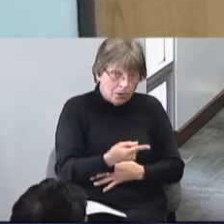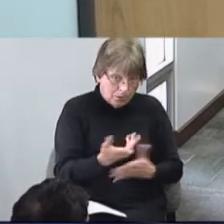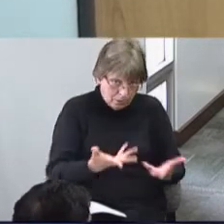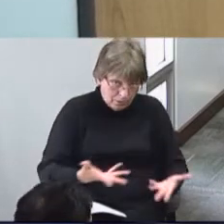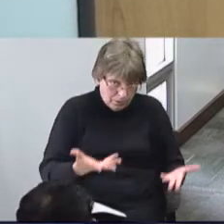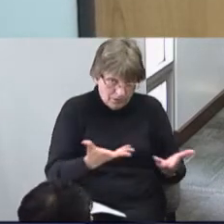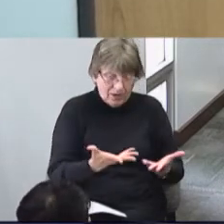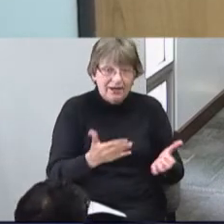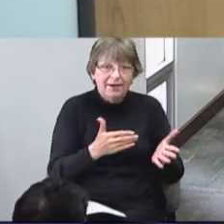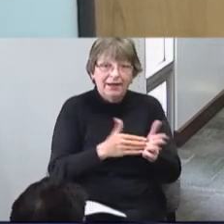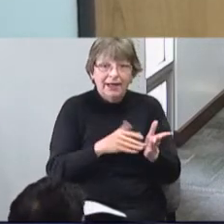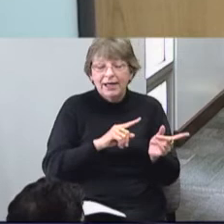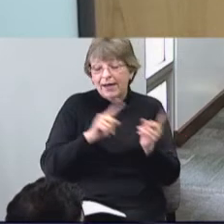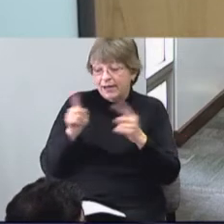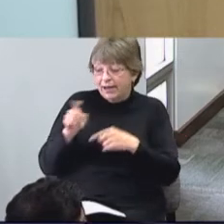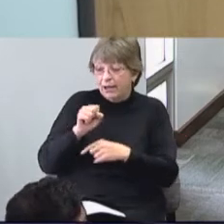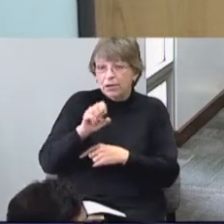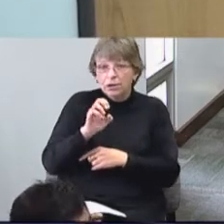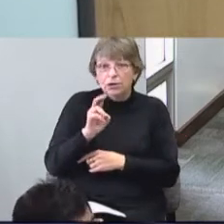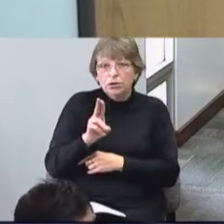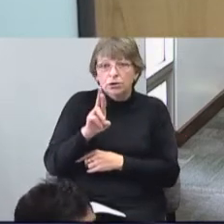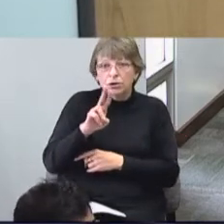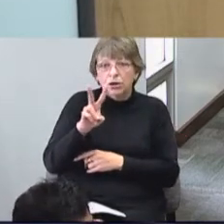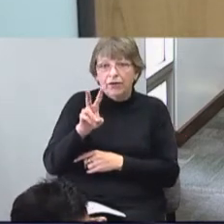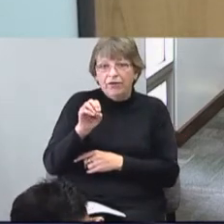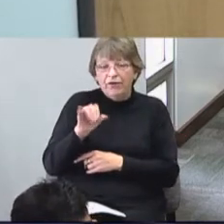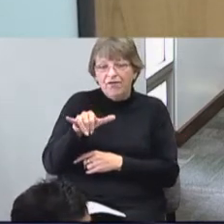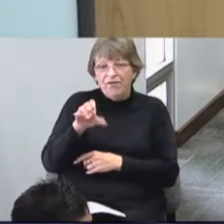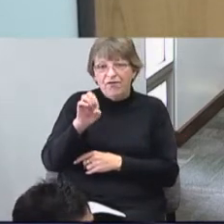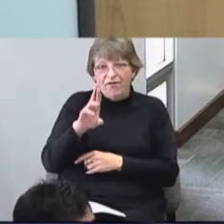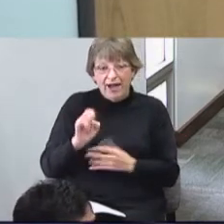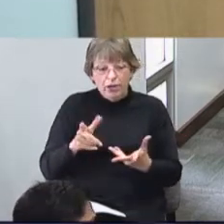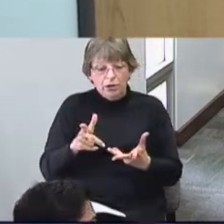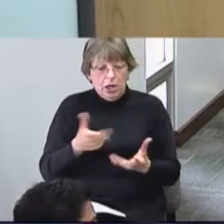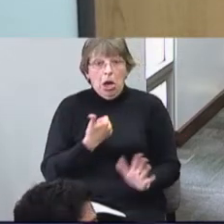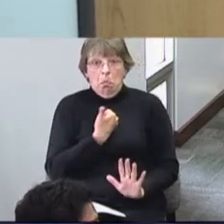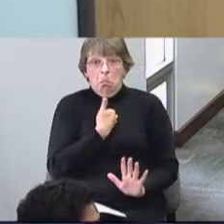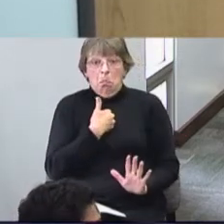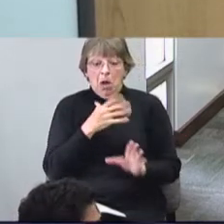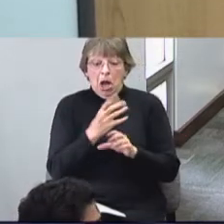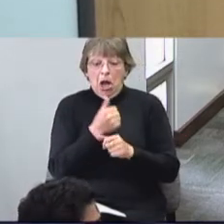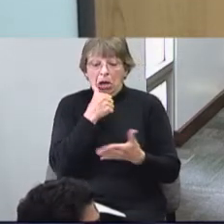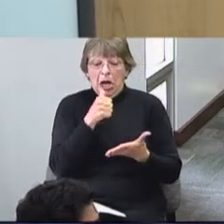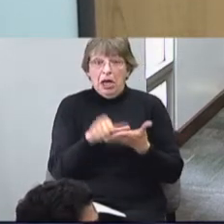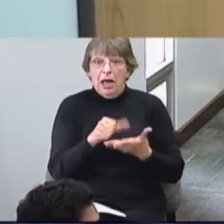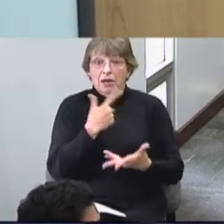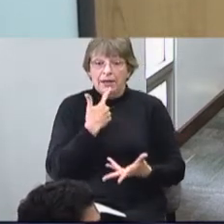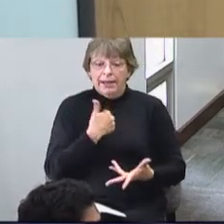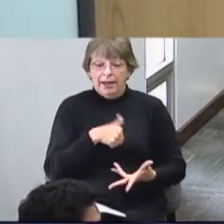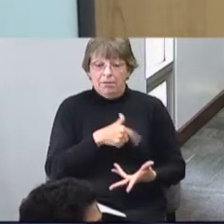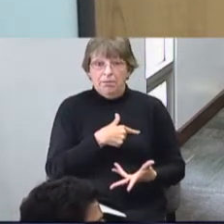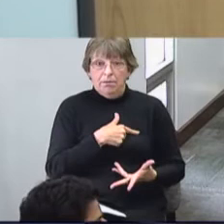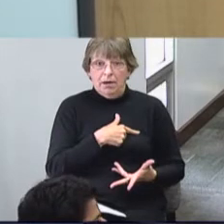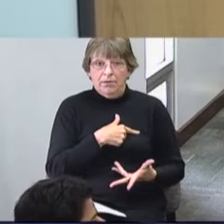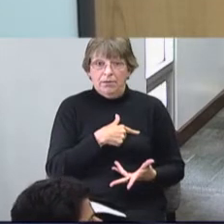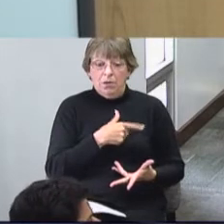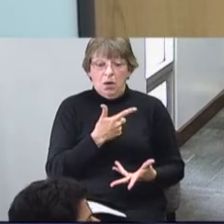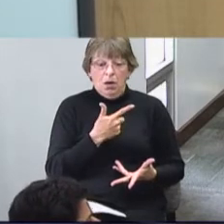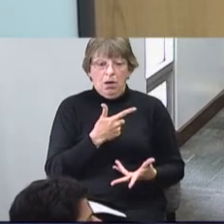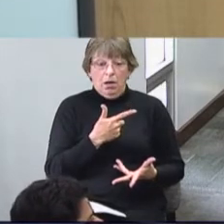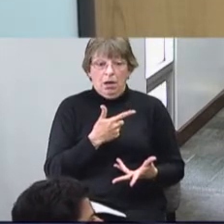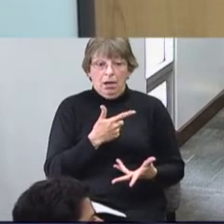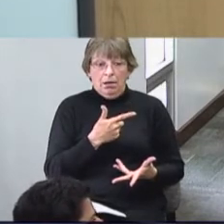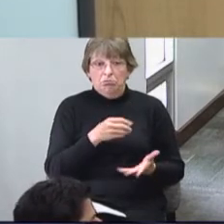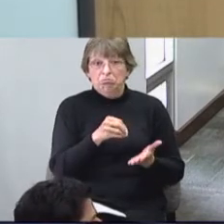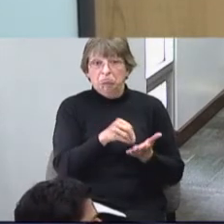They sent the surveyors out. I got a letter this time basically saying we'll put you on the list.